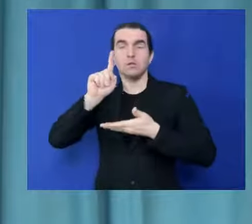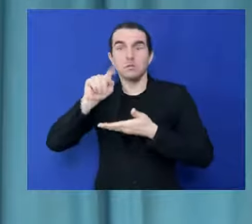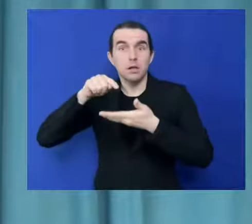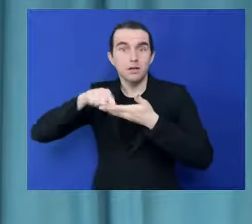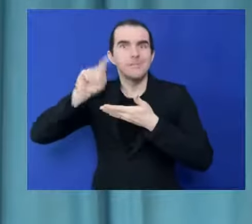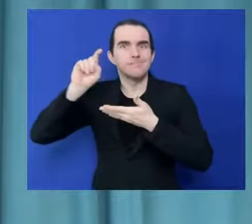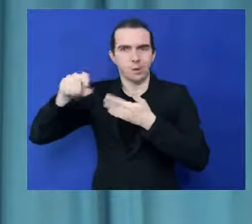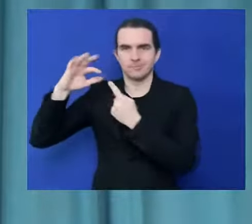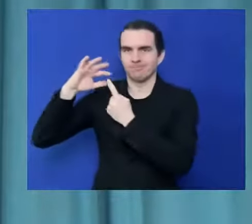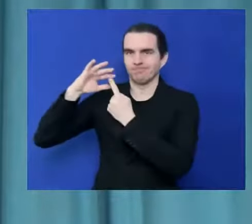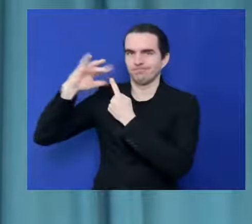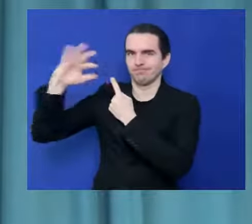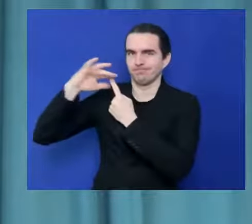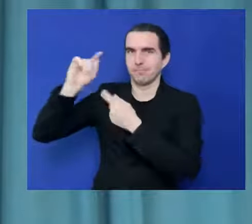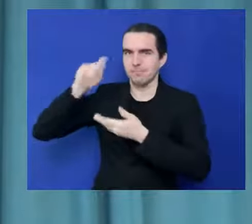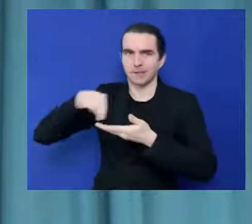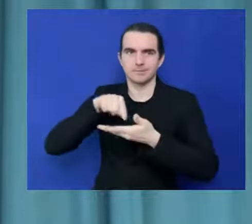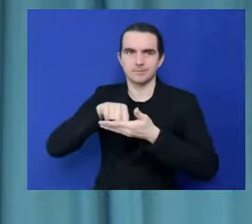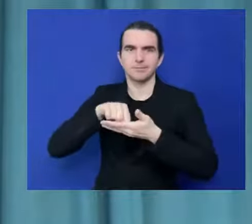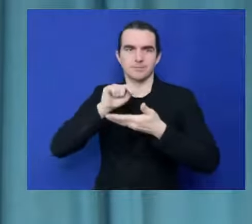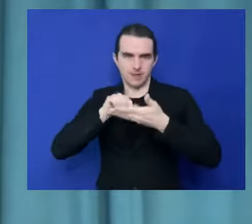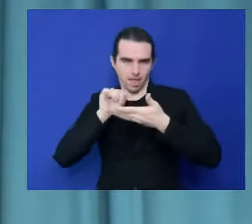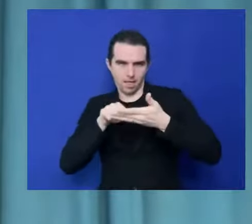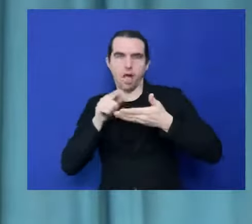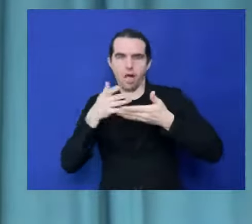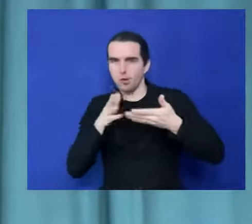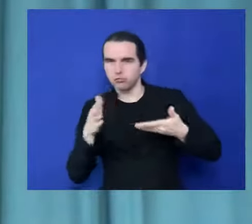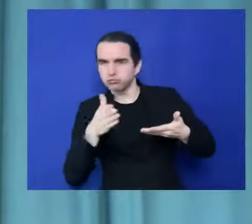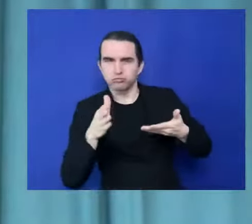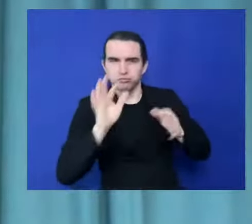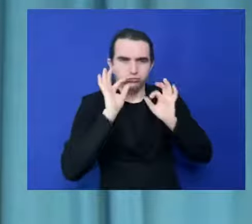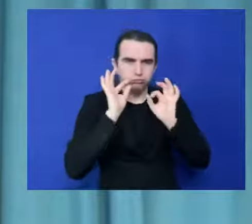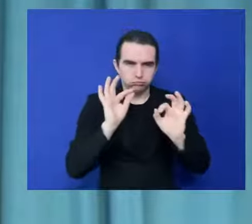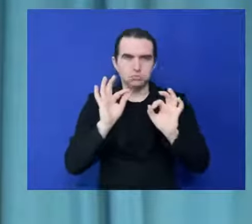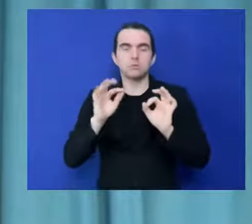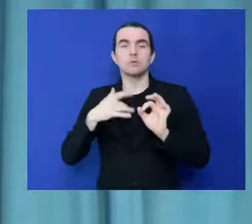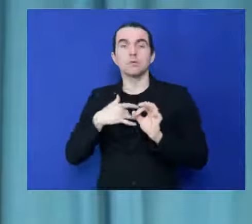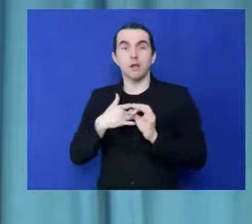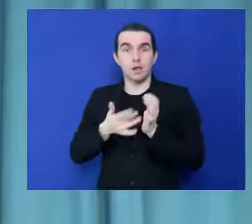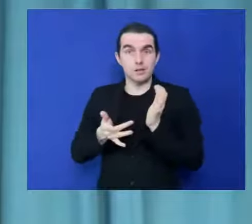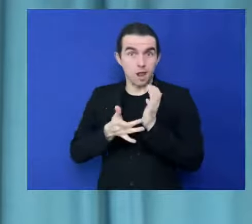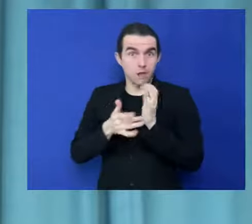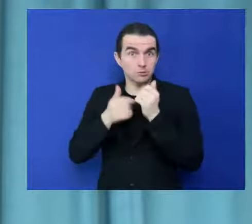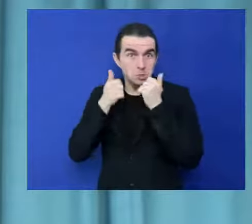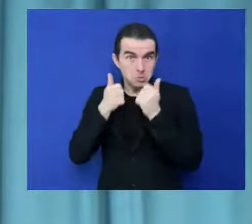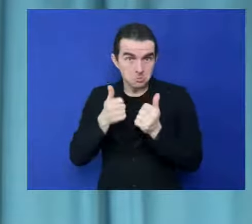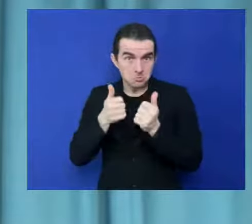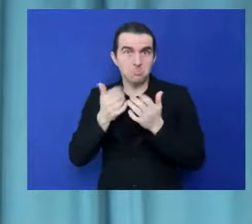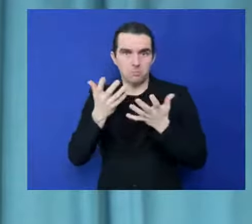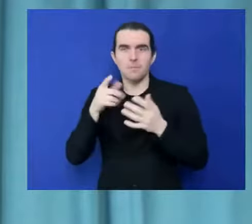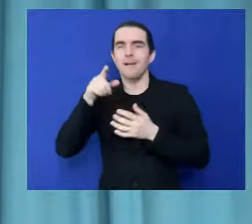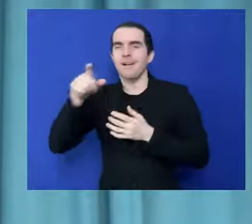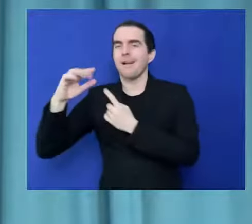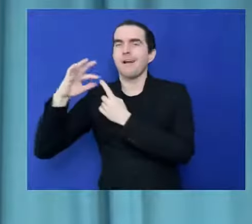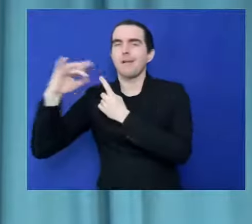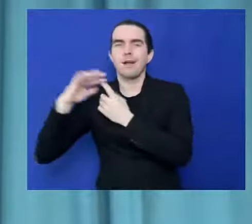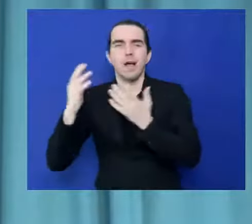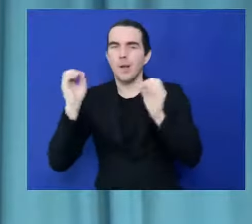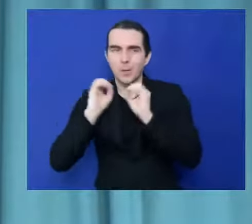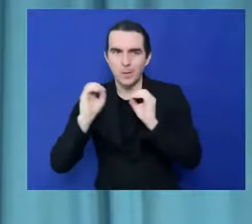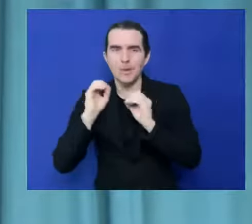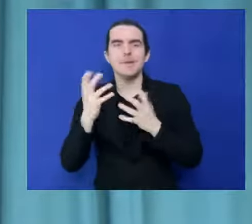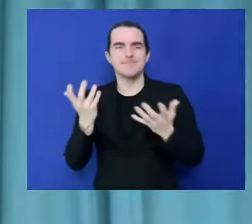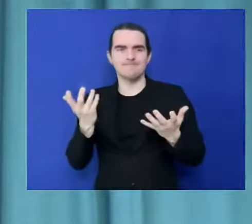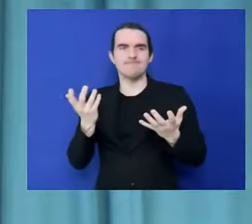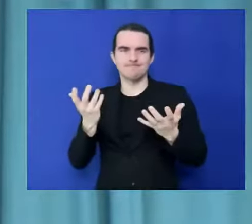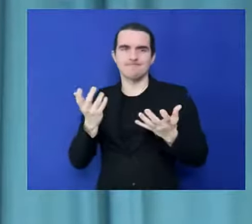complete your journey and not get lost. With the second question about security, there's 2 points